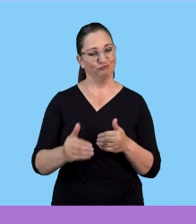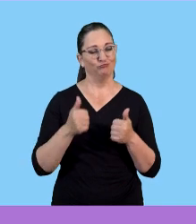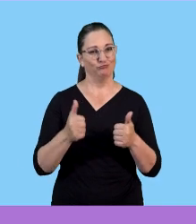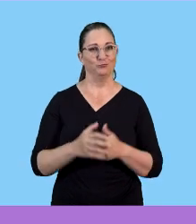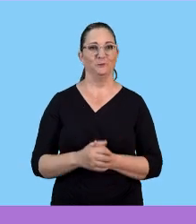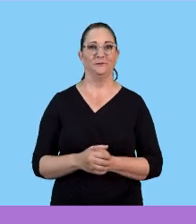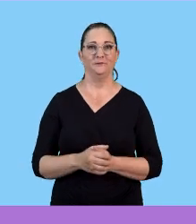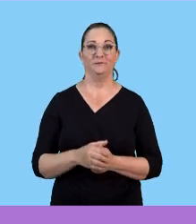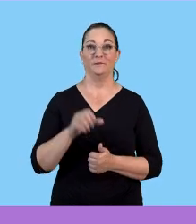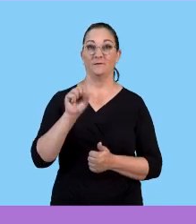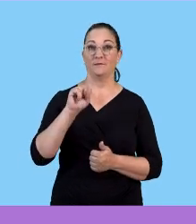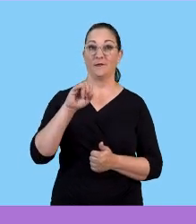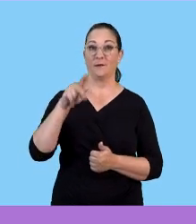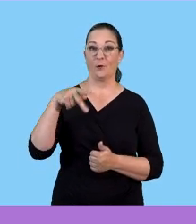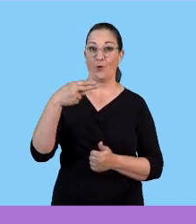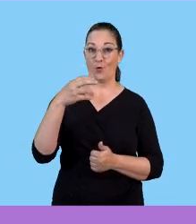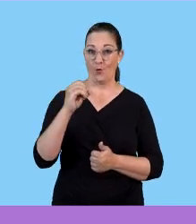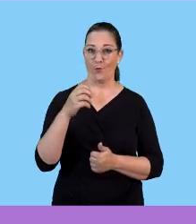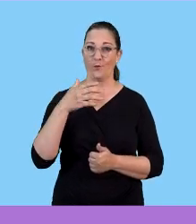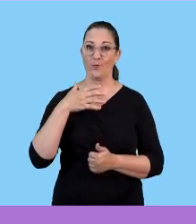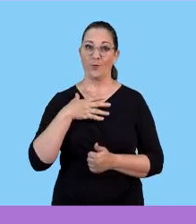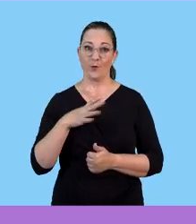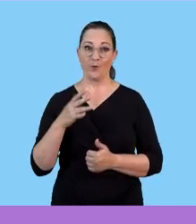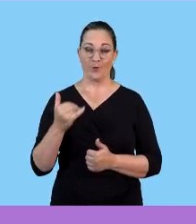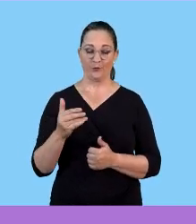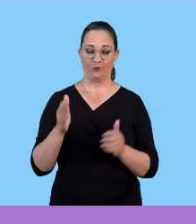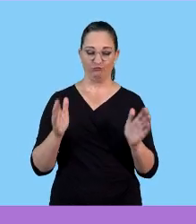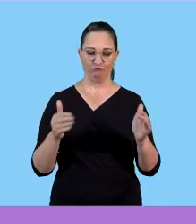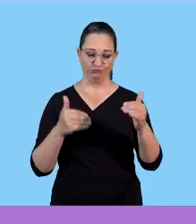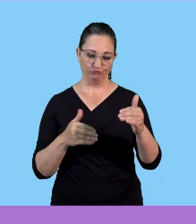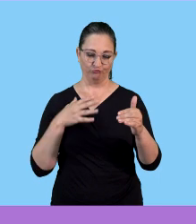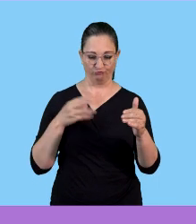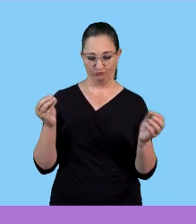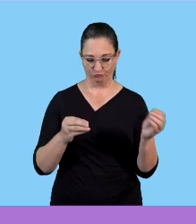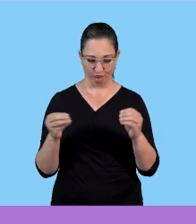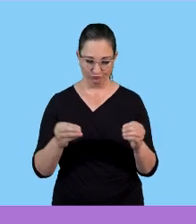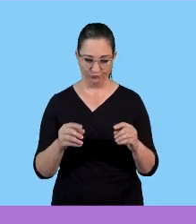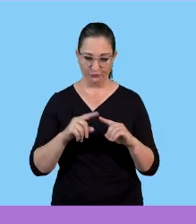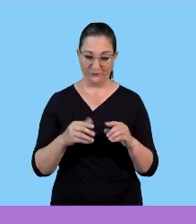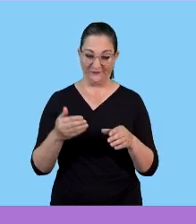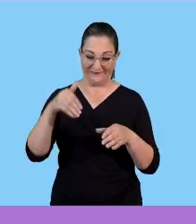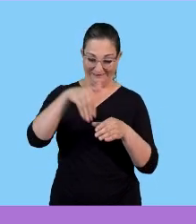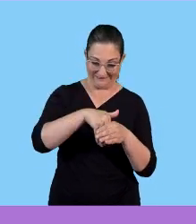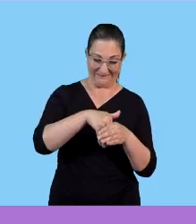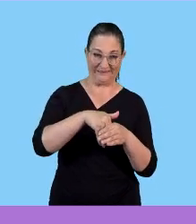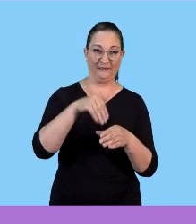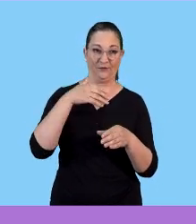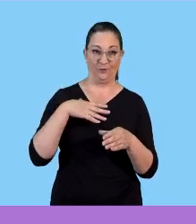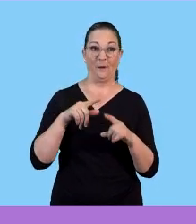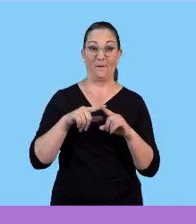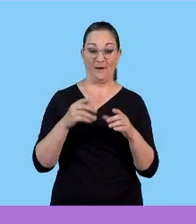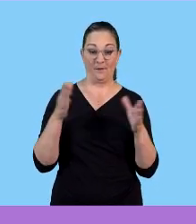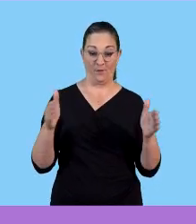progress. Sipo wants to pack rectangular gift boxes into a large rectangular